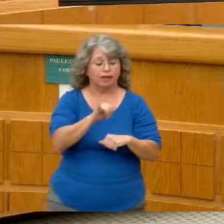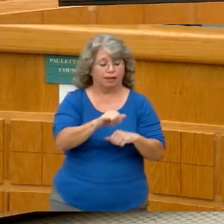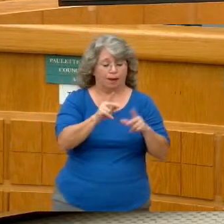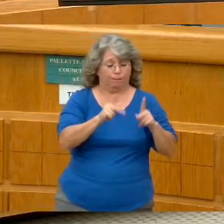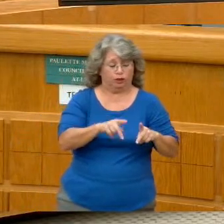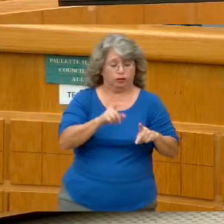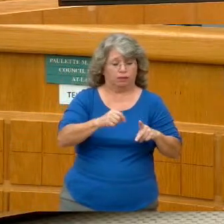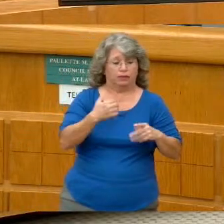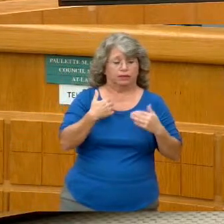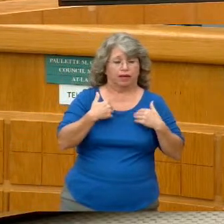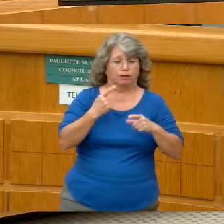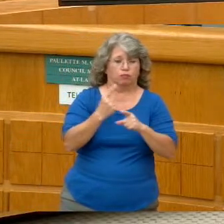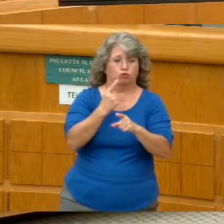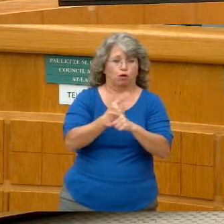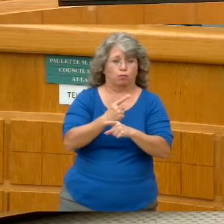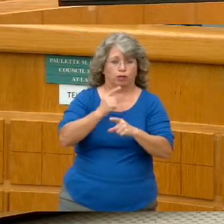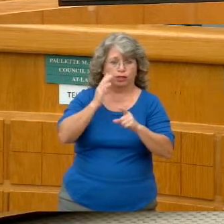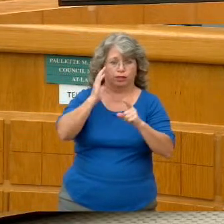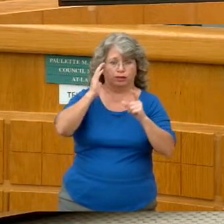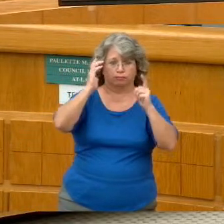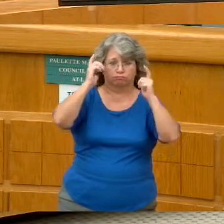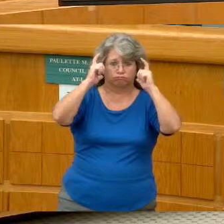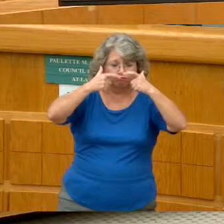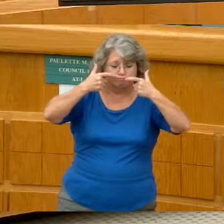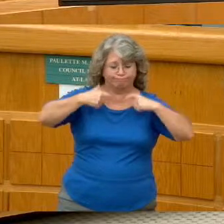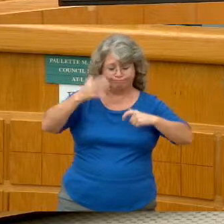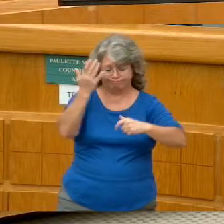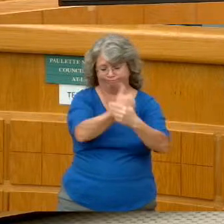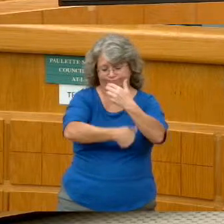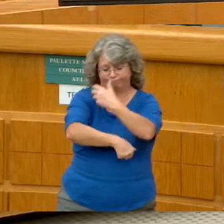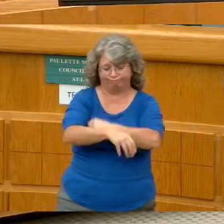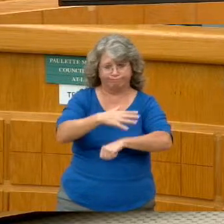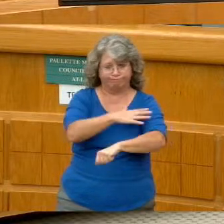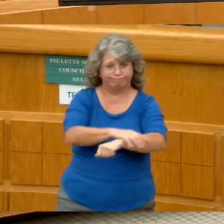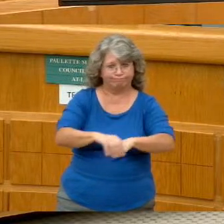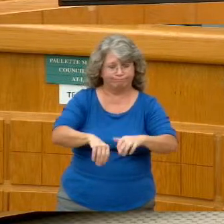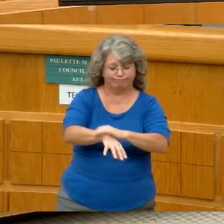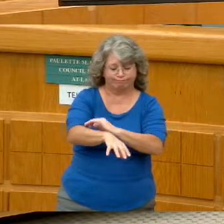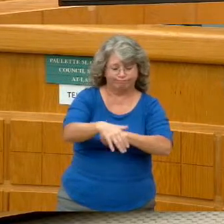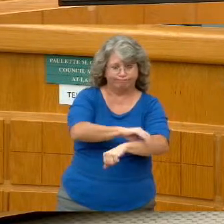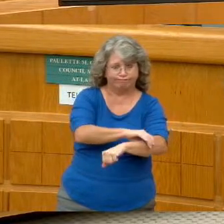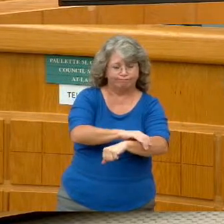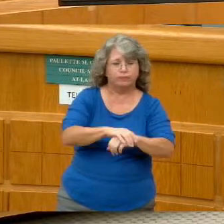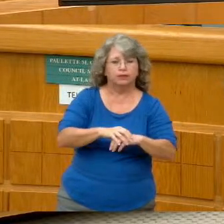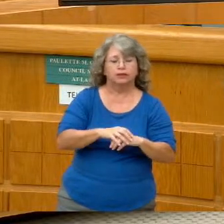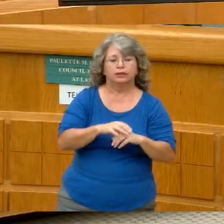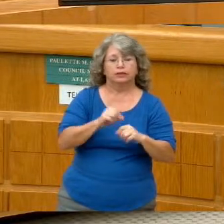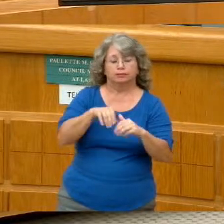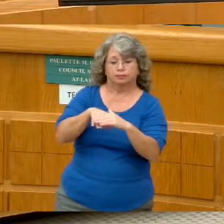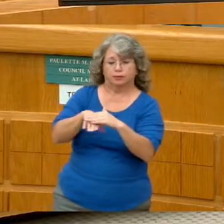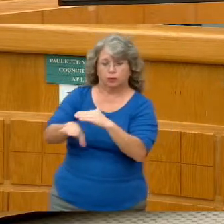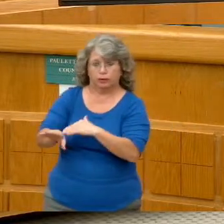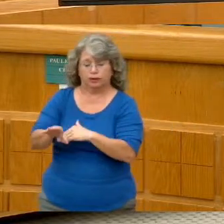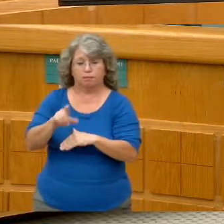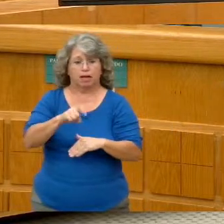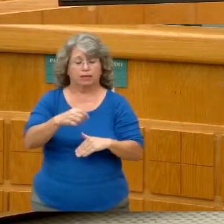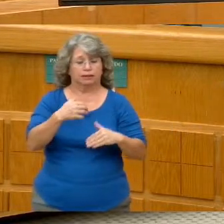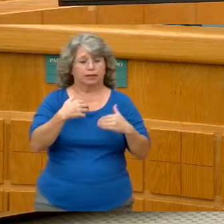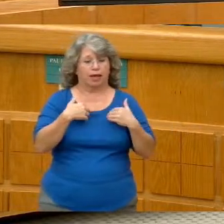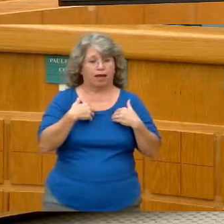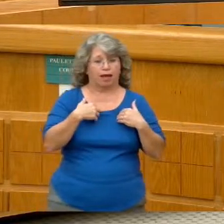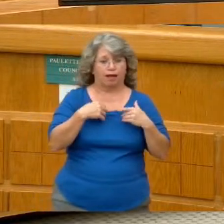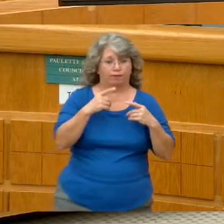and must test negative for COVID-19 within 14 days prior to the scheduled visit. Our